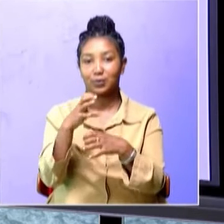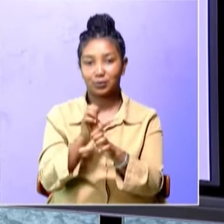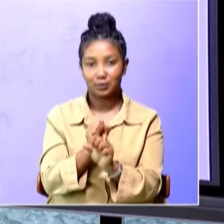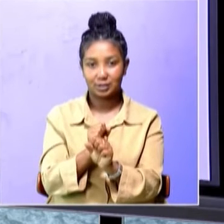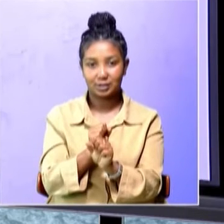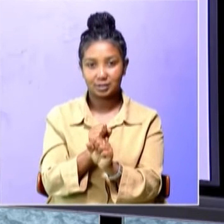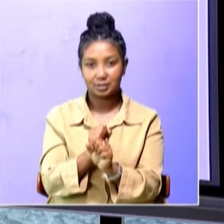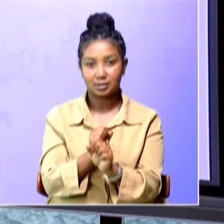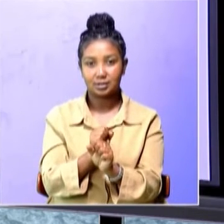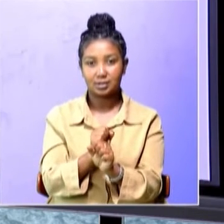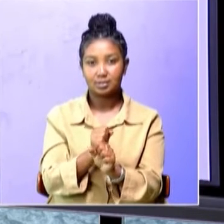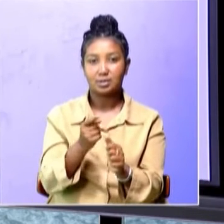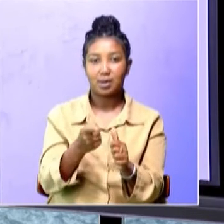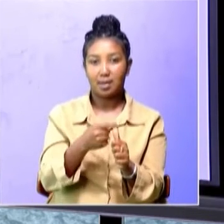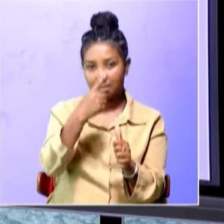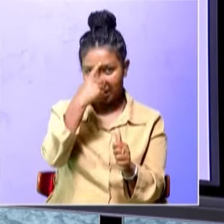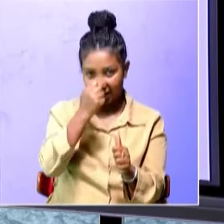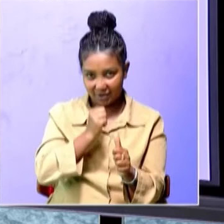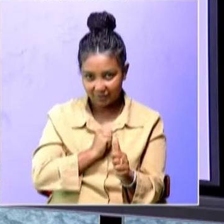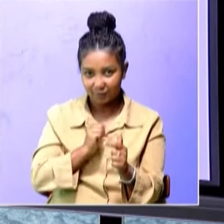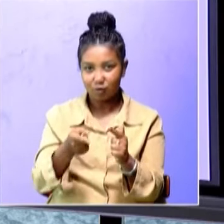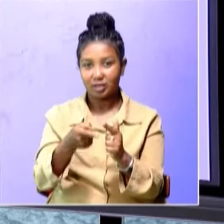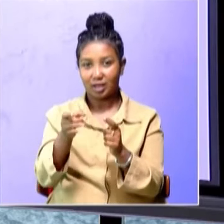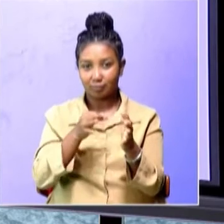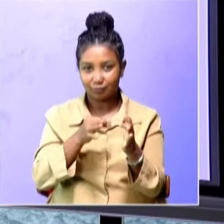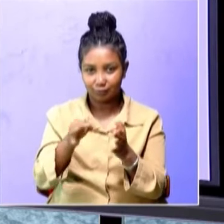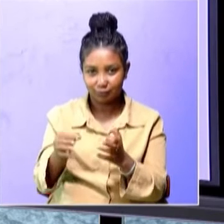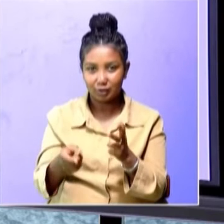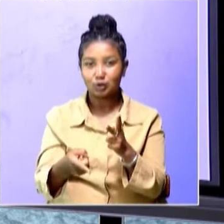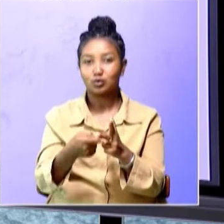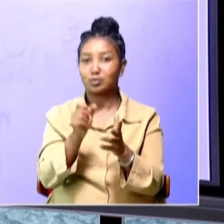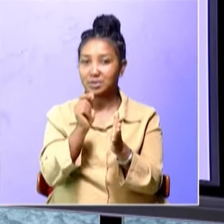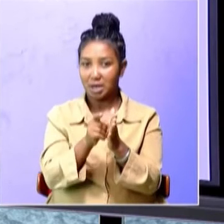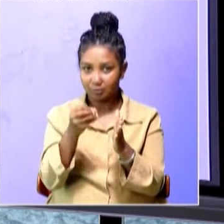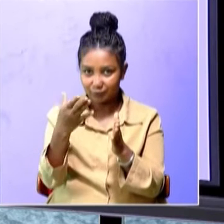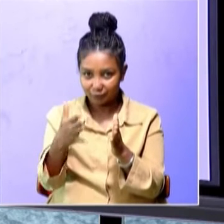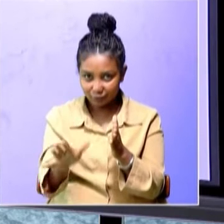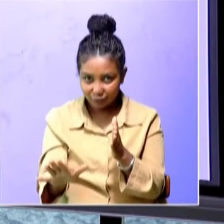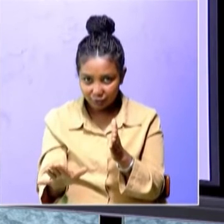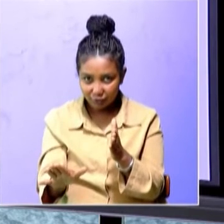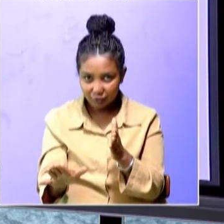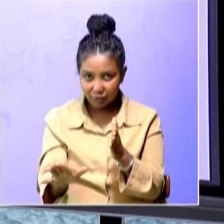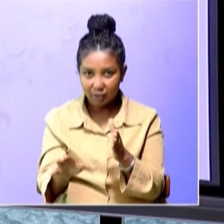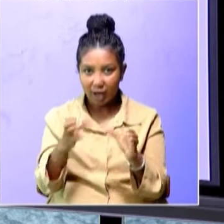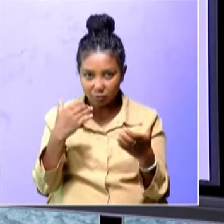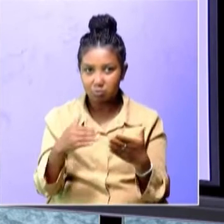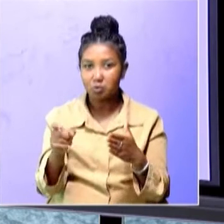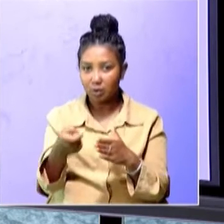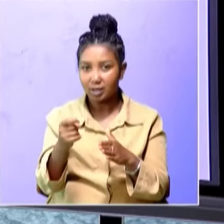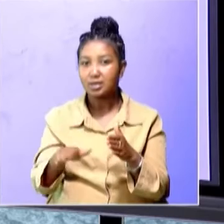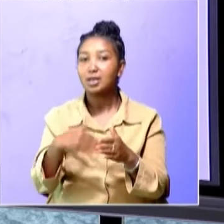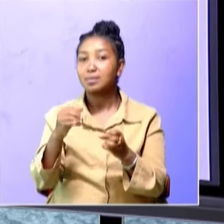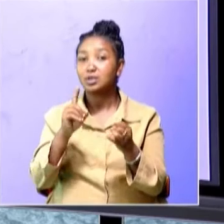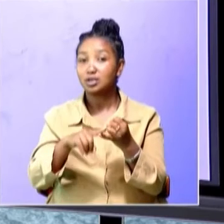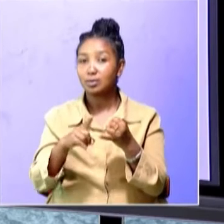We have come with our belief. We're explaining the reason and give some examples that could be happened in our classroom.